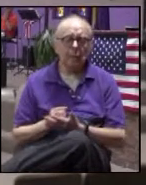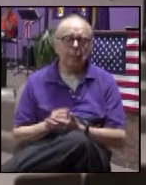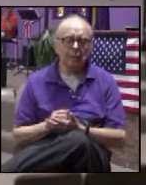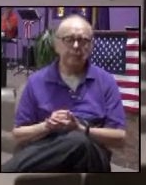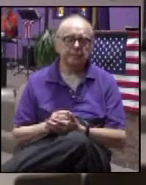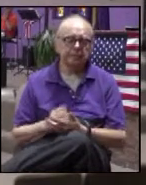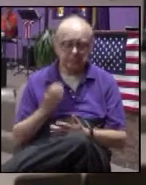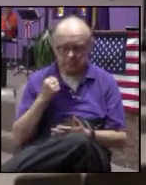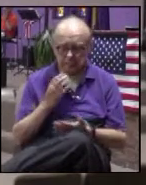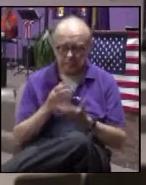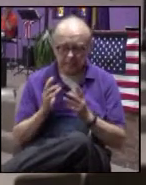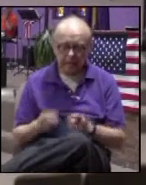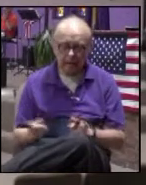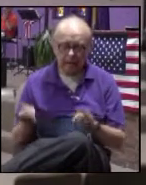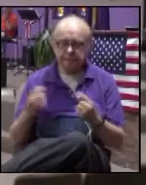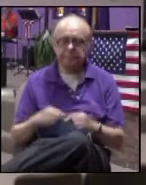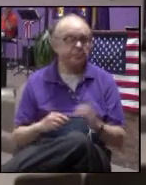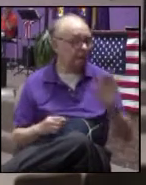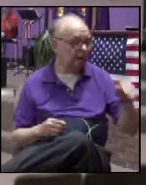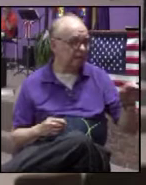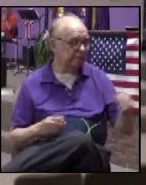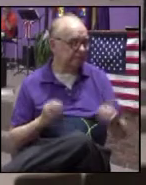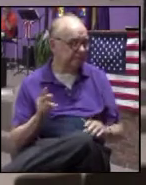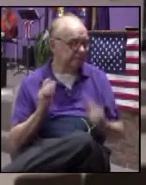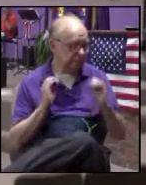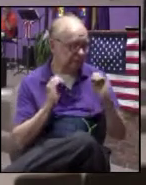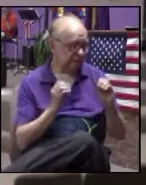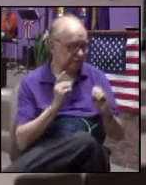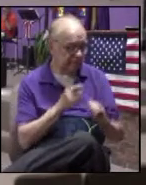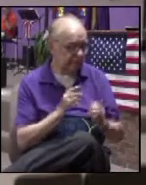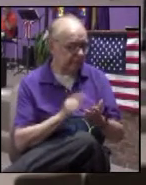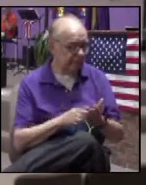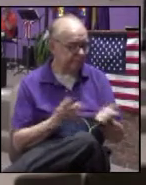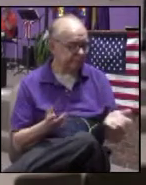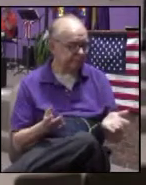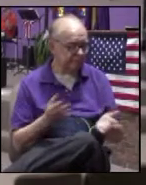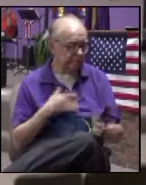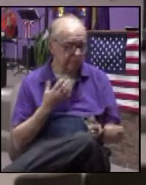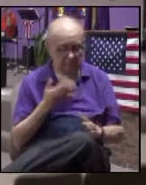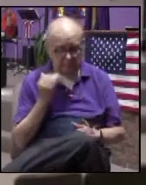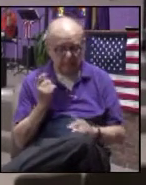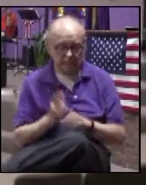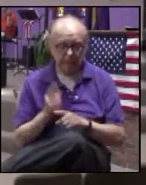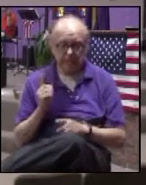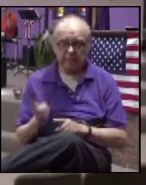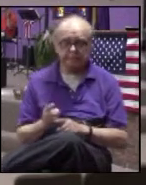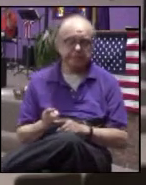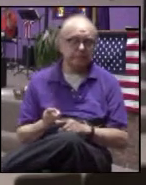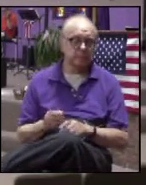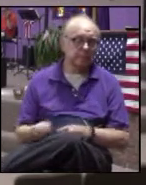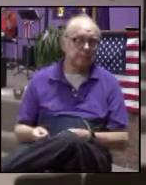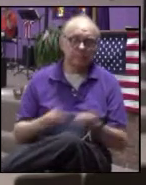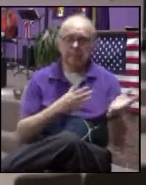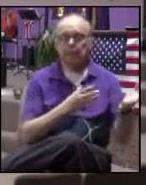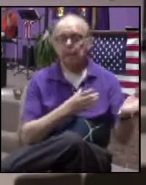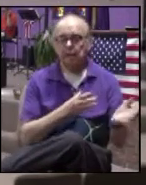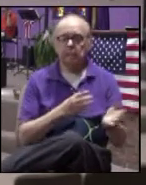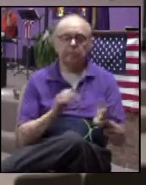If you have someone that comes in and says, hey, it's okay, I'm going to help you, I'm going to show you. You feel a lot better about things. But if you just get tossed into the